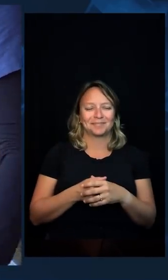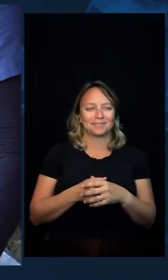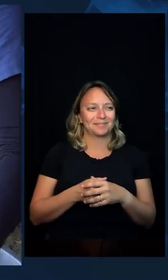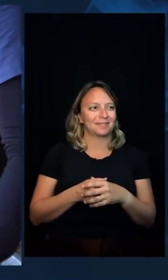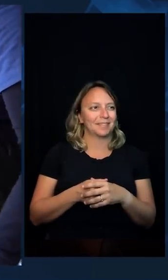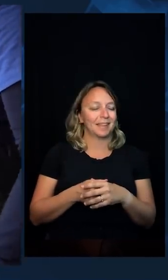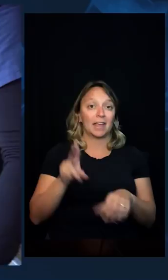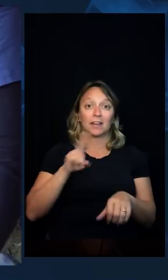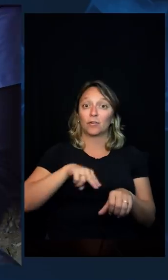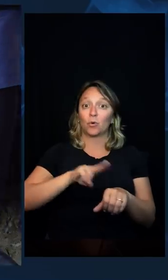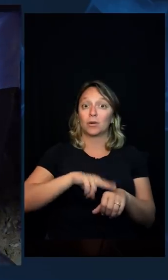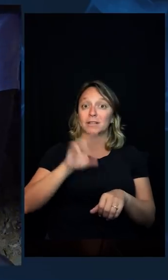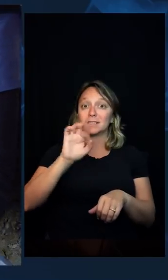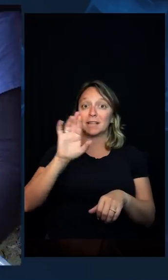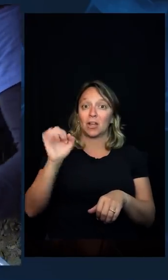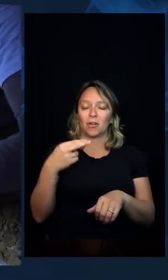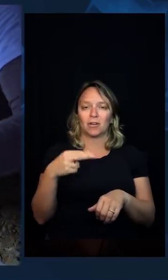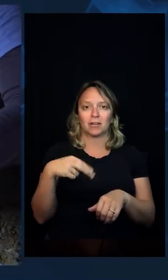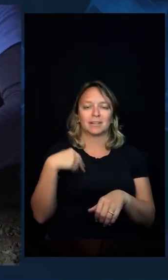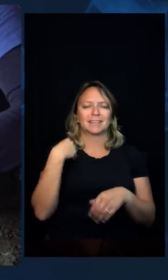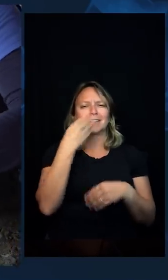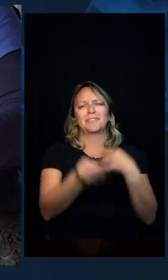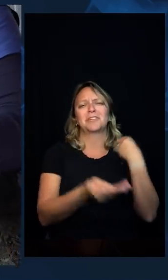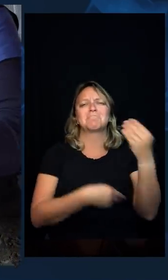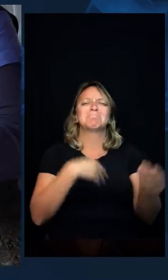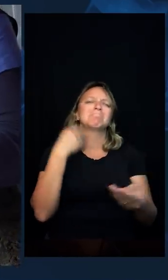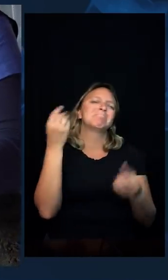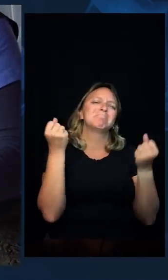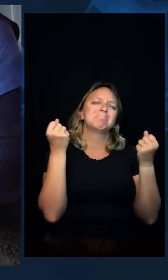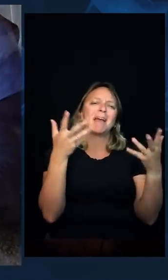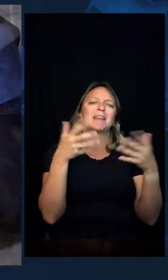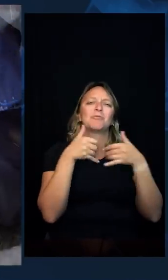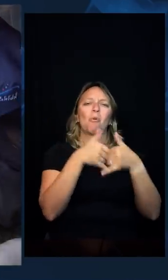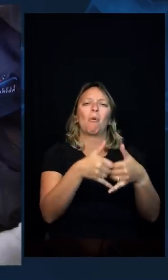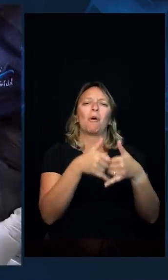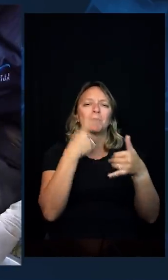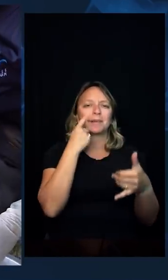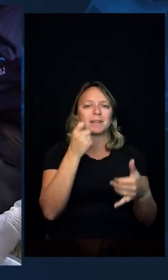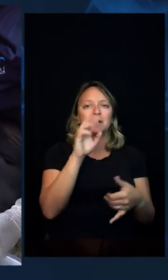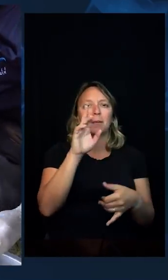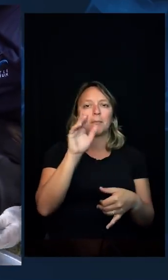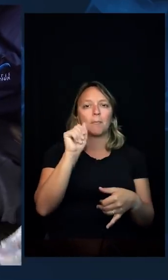And of course, Sarah's giving him all types of fish because Barney did such a great job.